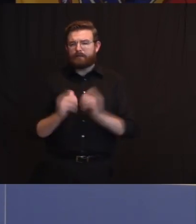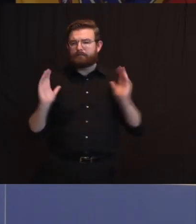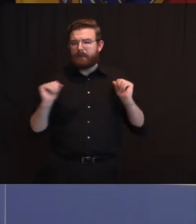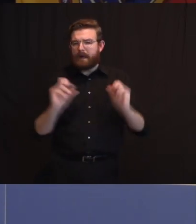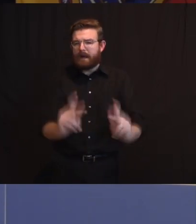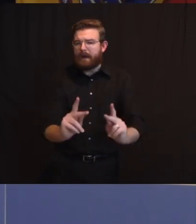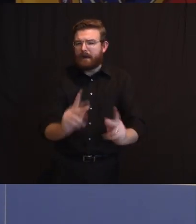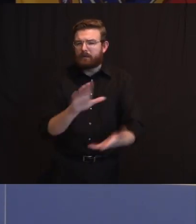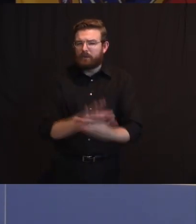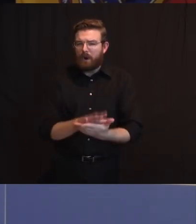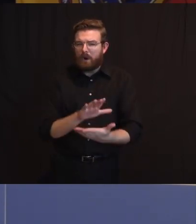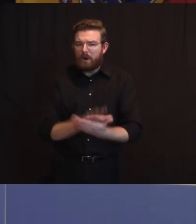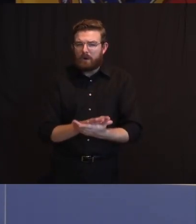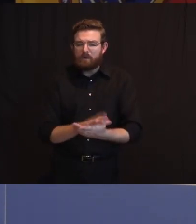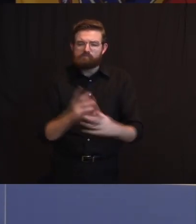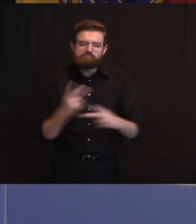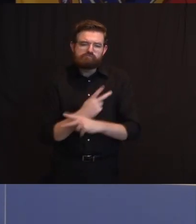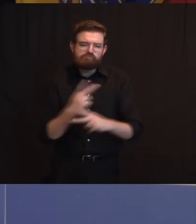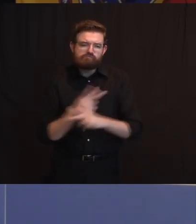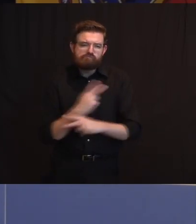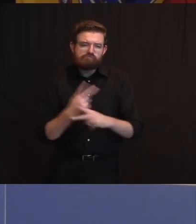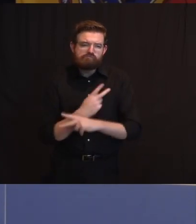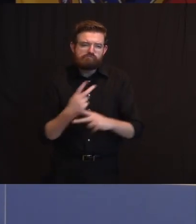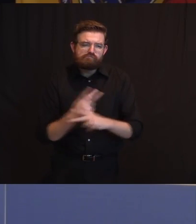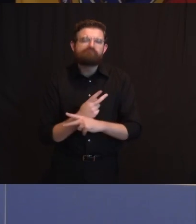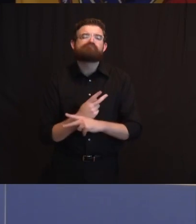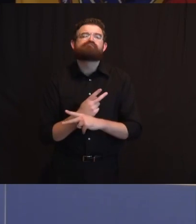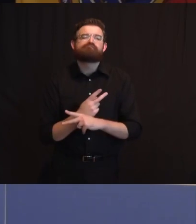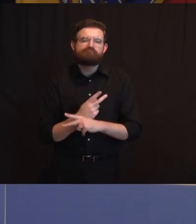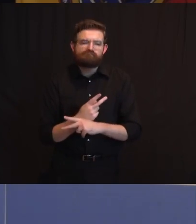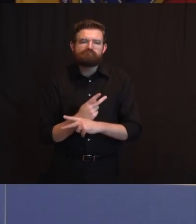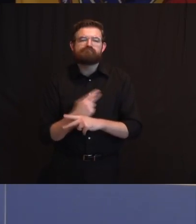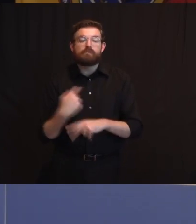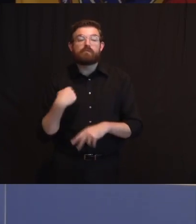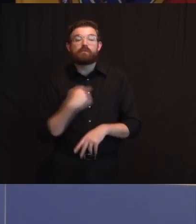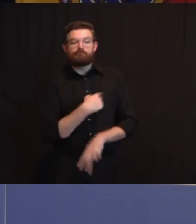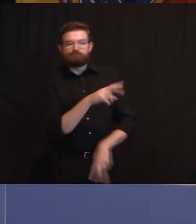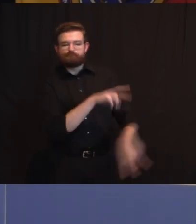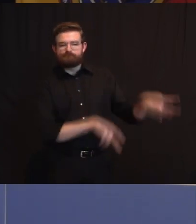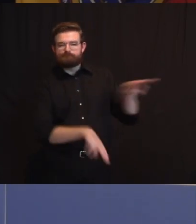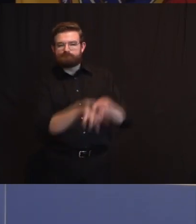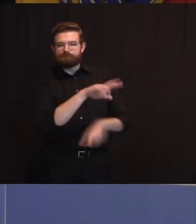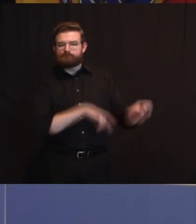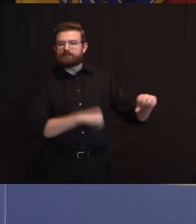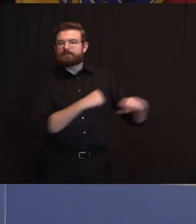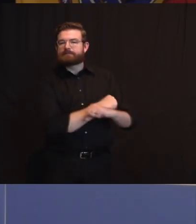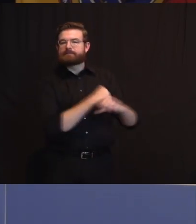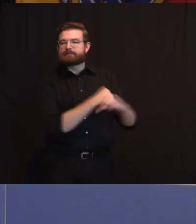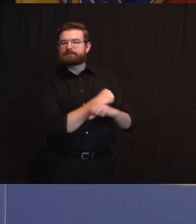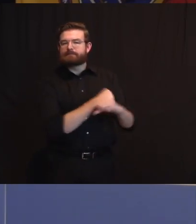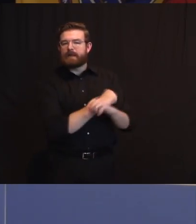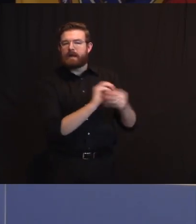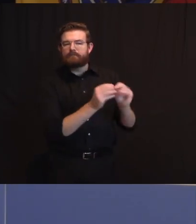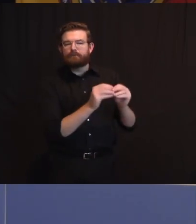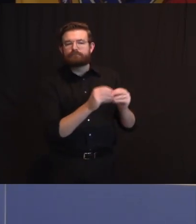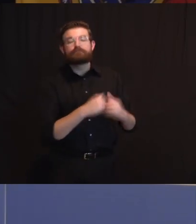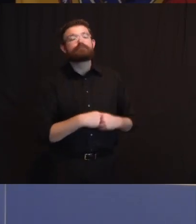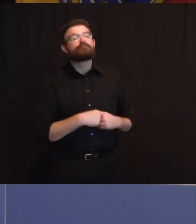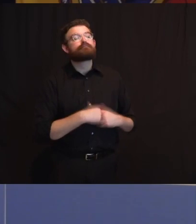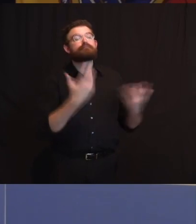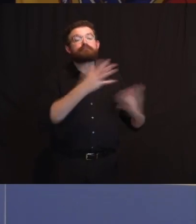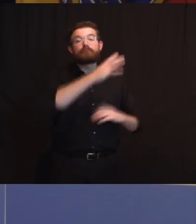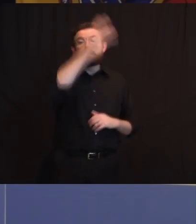we relied on the input of a diverse set of stakeholders from across the state. We held hundreds of meetings with school